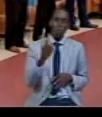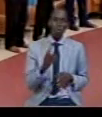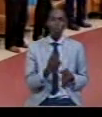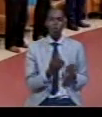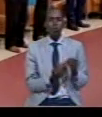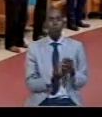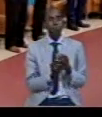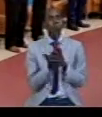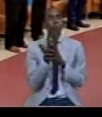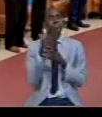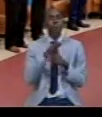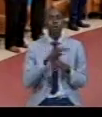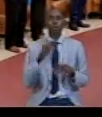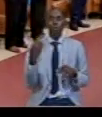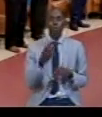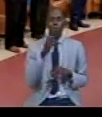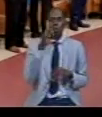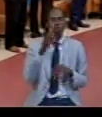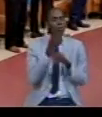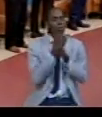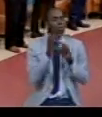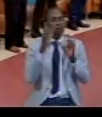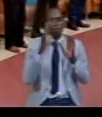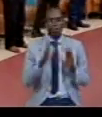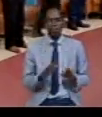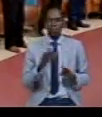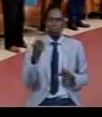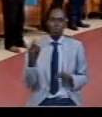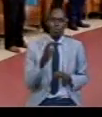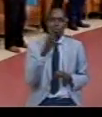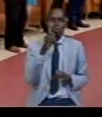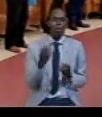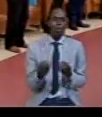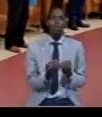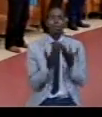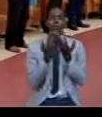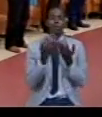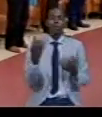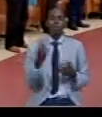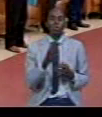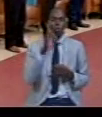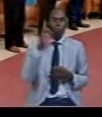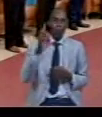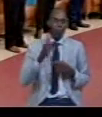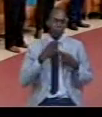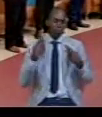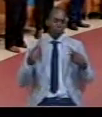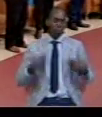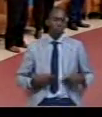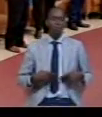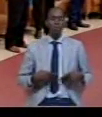Savior, there's only one sacrifice, there's only one high priest, there's only one mediator between God and